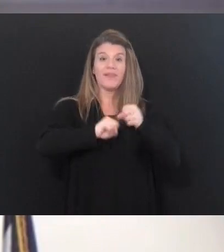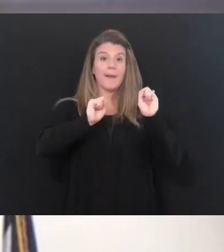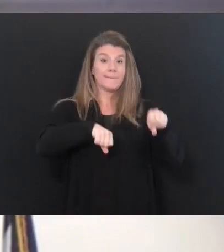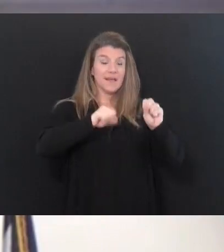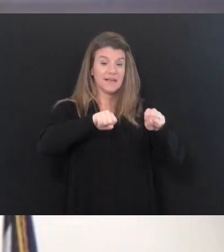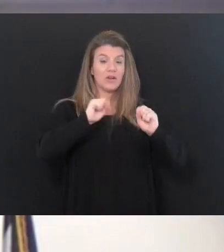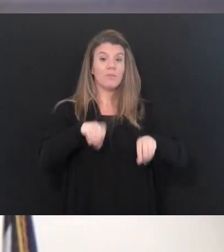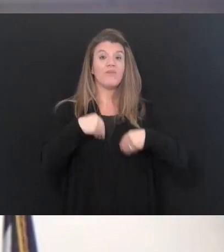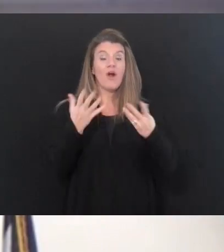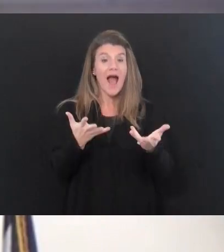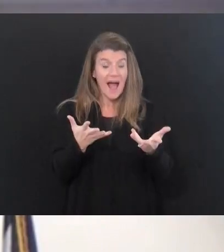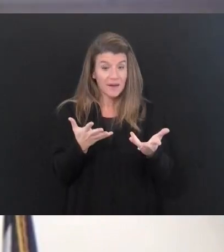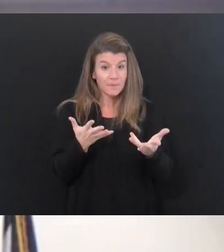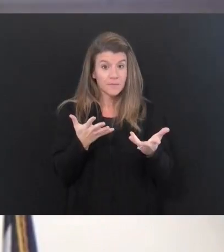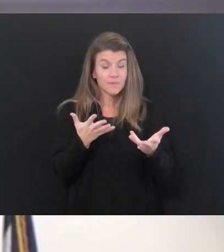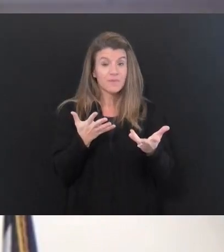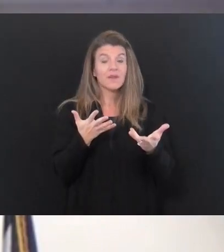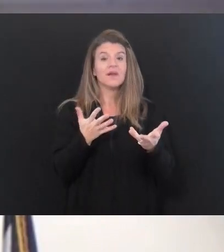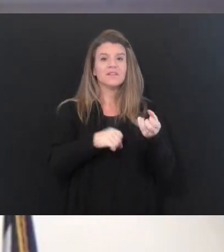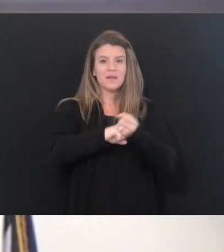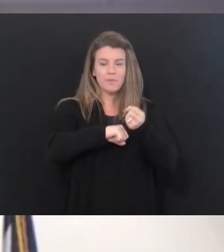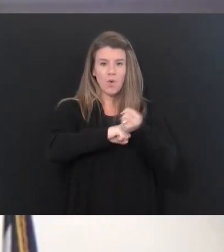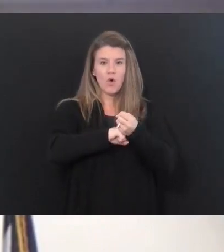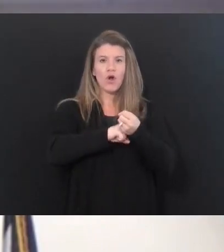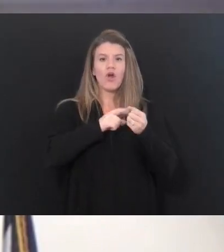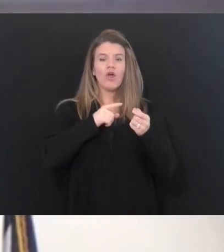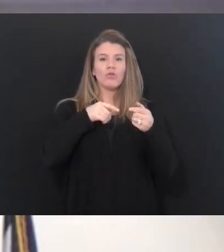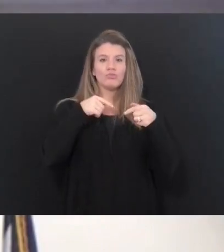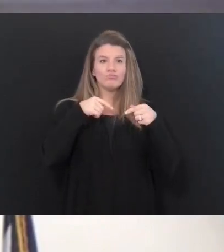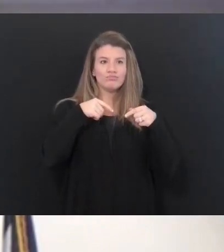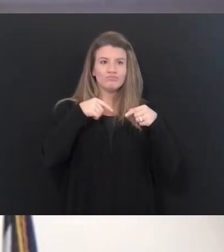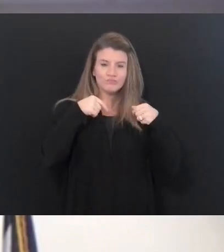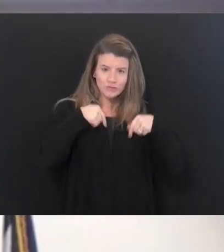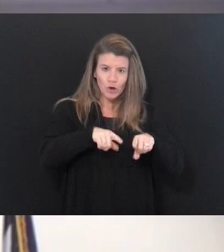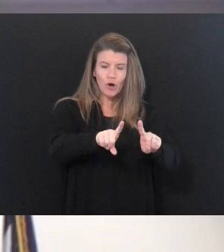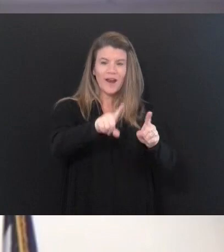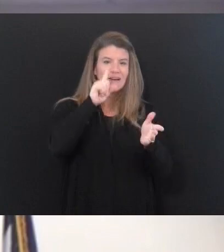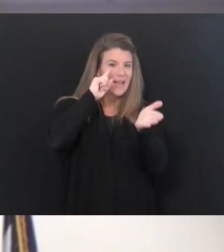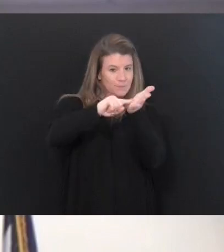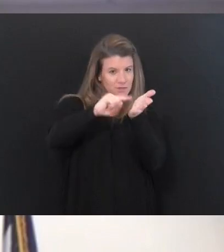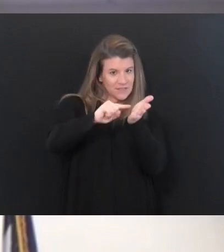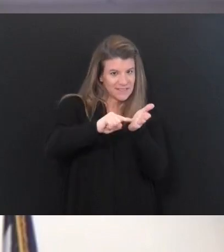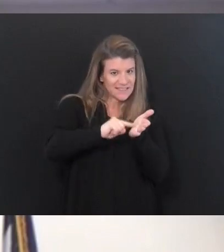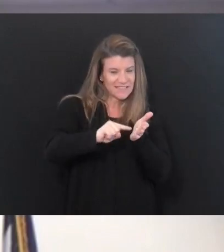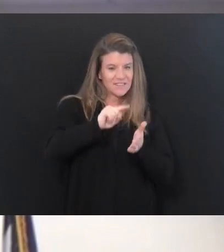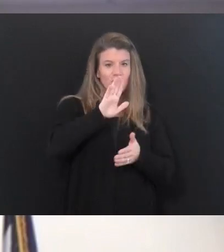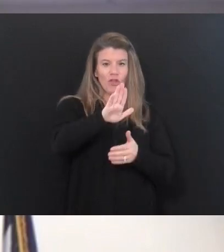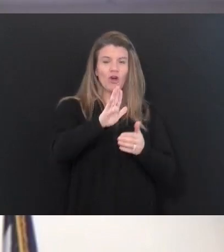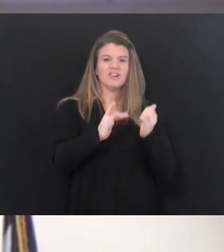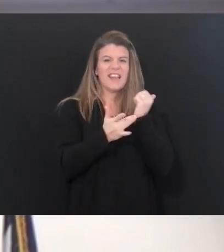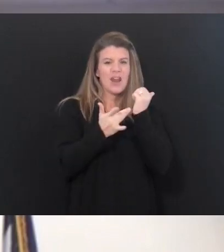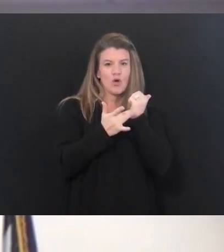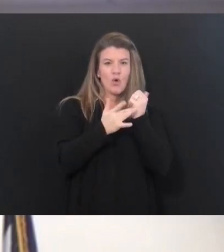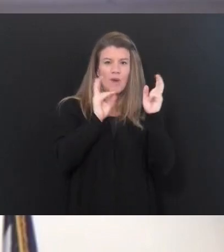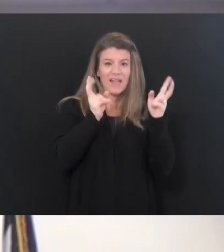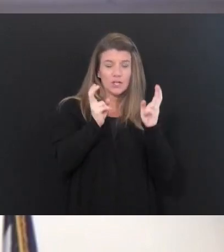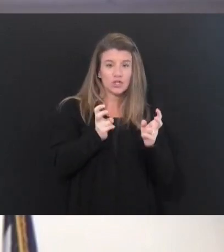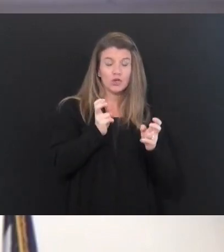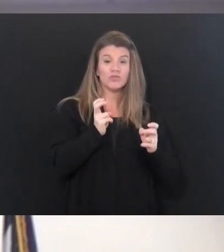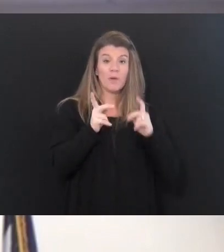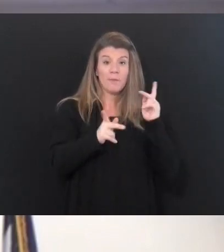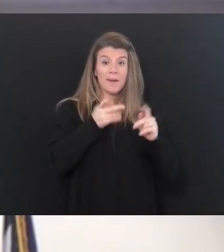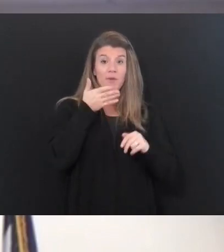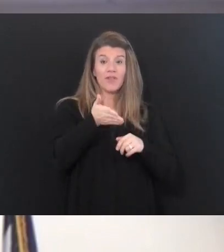provide support to technical expertise going forward for folks in